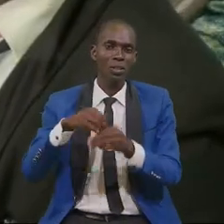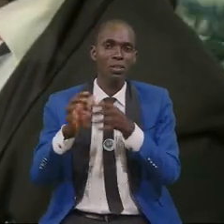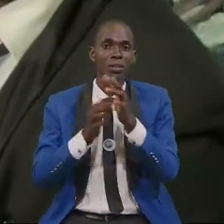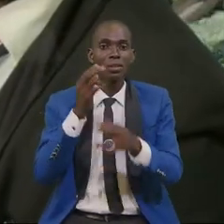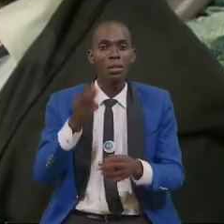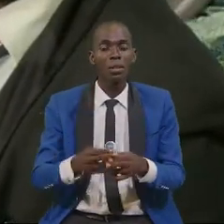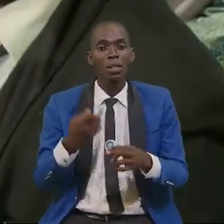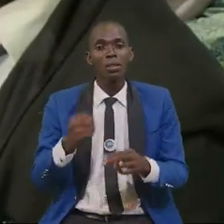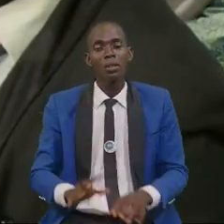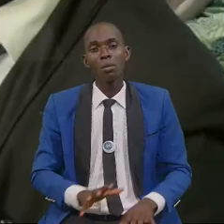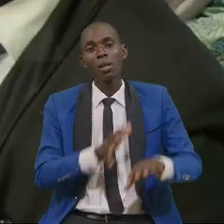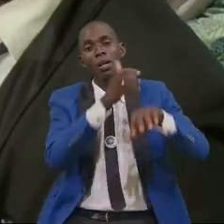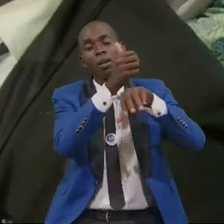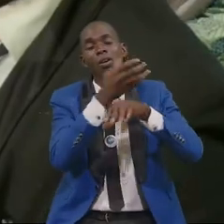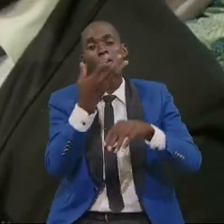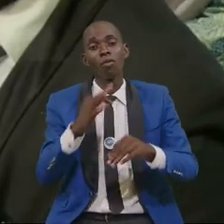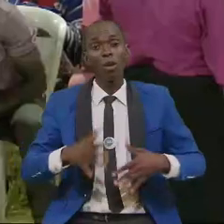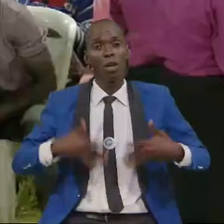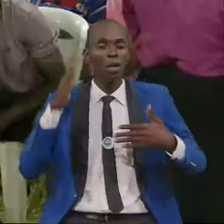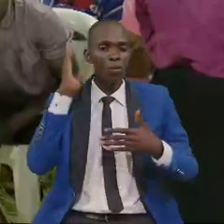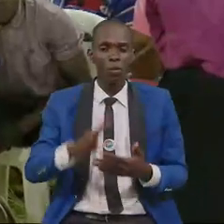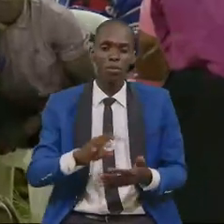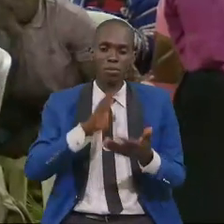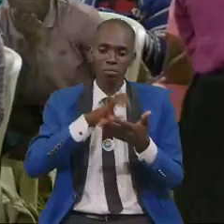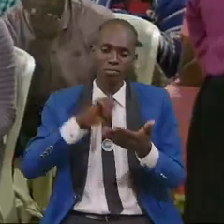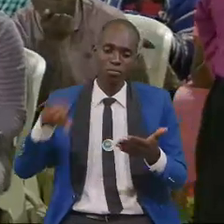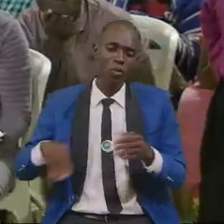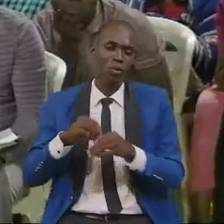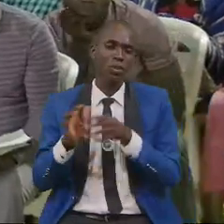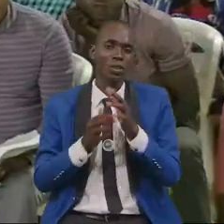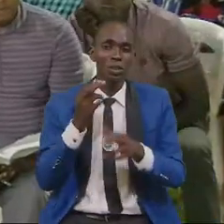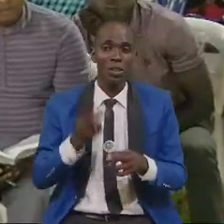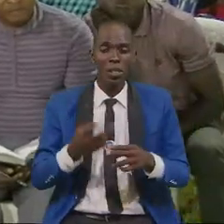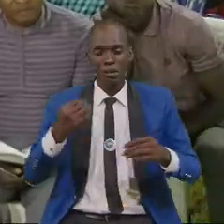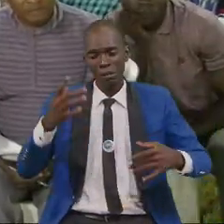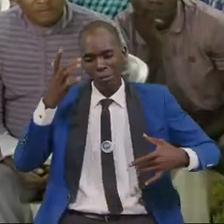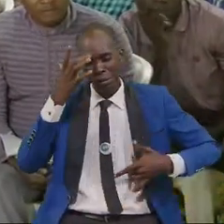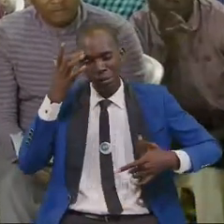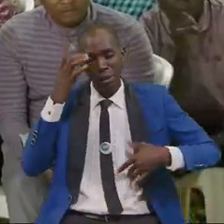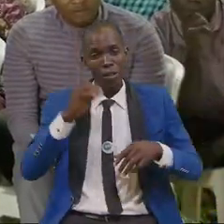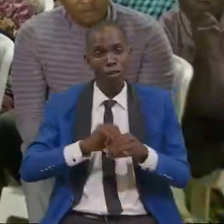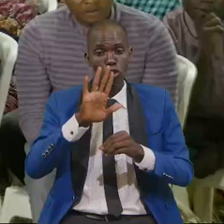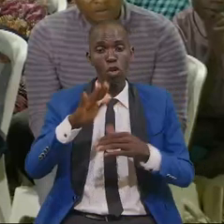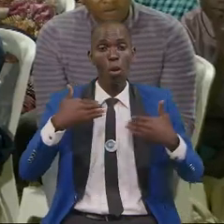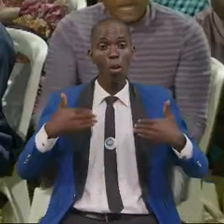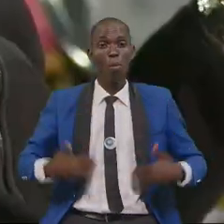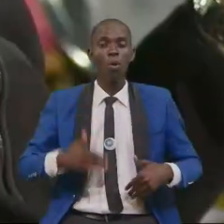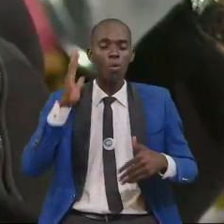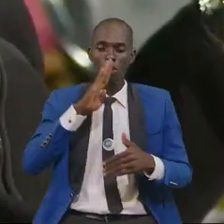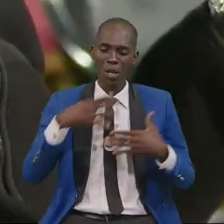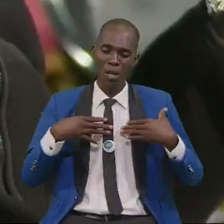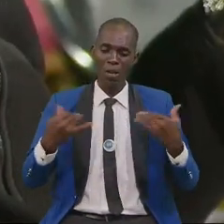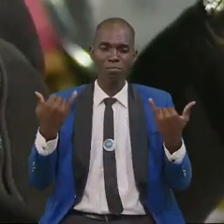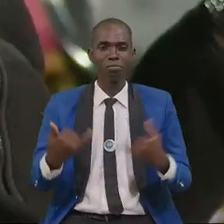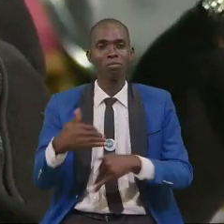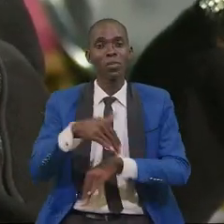mountain of your life will roll away. The sickness of your heart in your body will be healed tonight. And